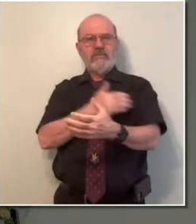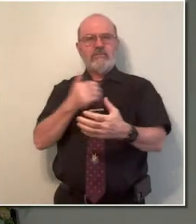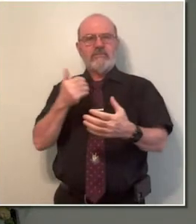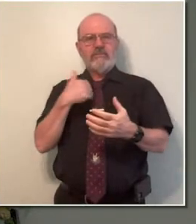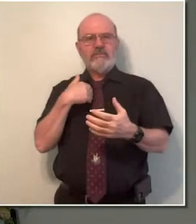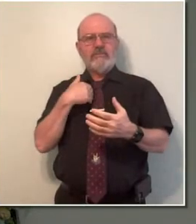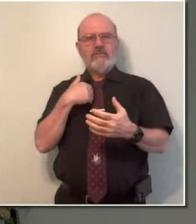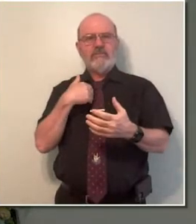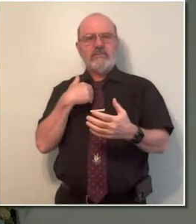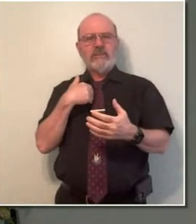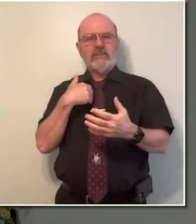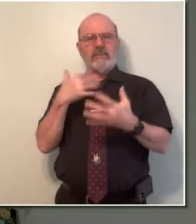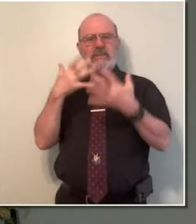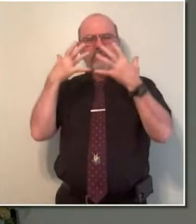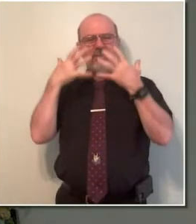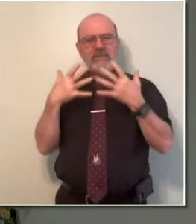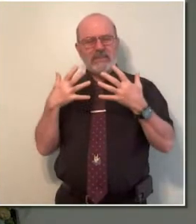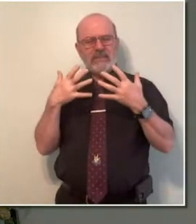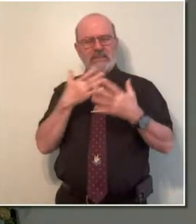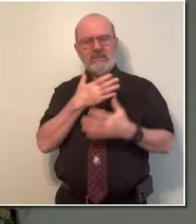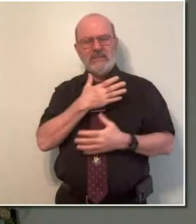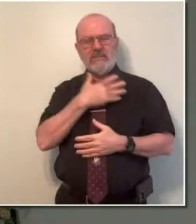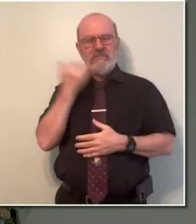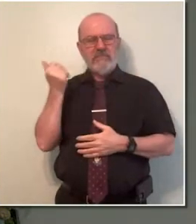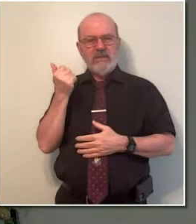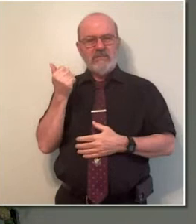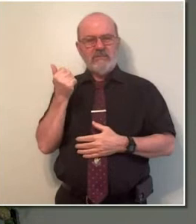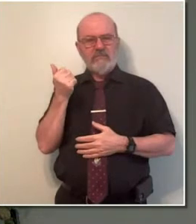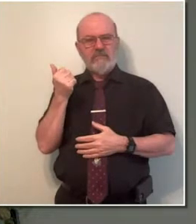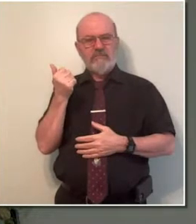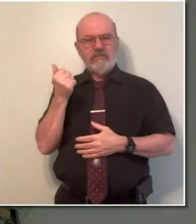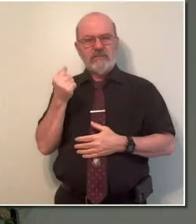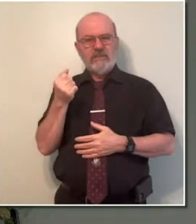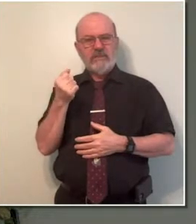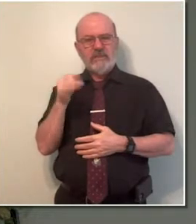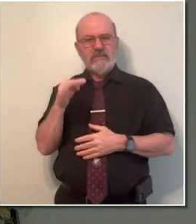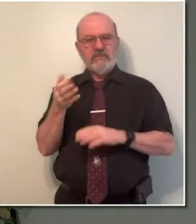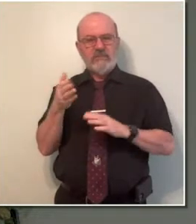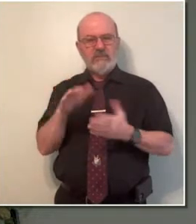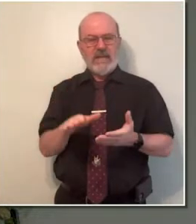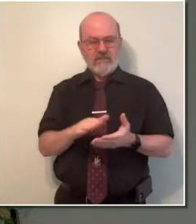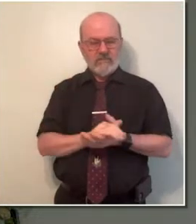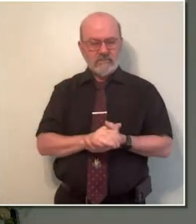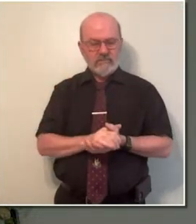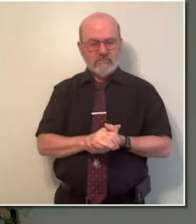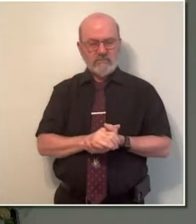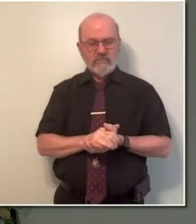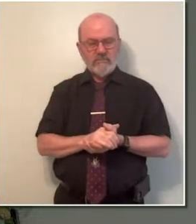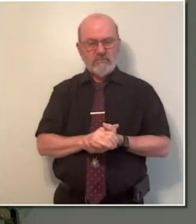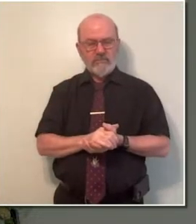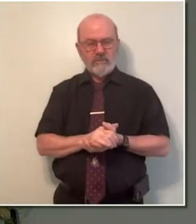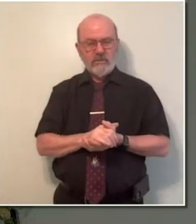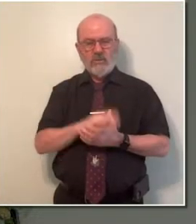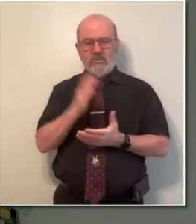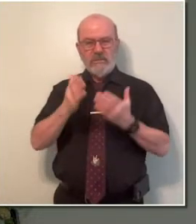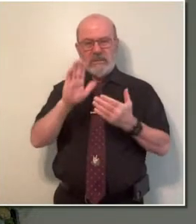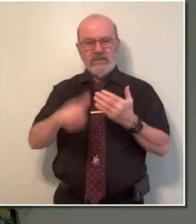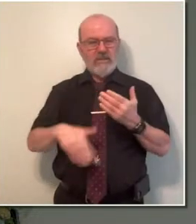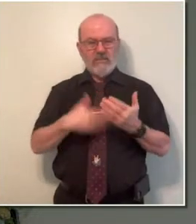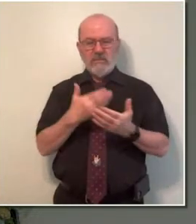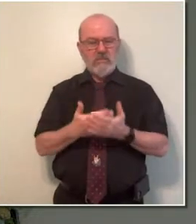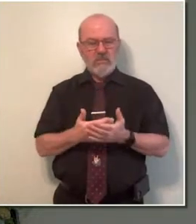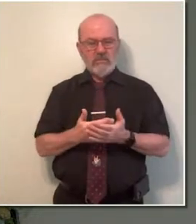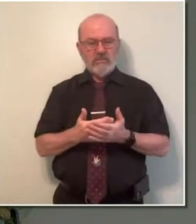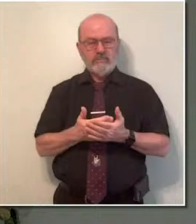so sad. It's better if they were just dead, or better yet, if they'd never been born. You know, that's